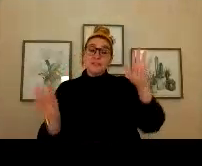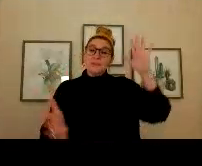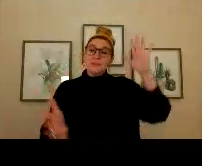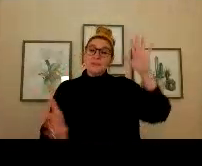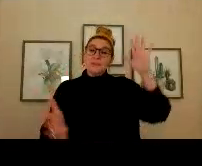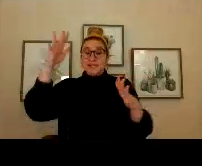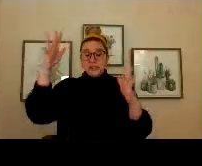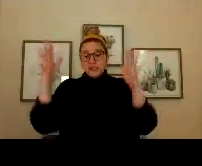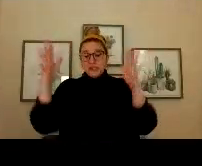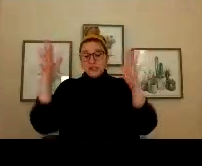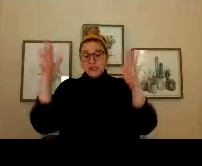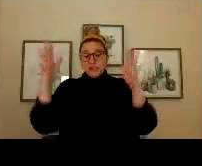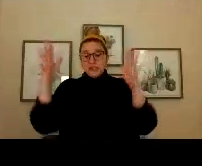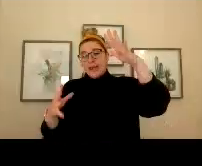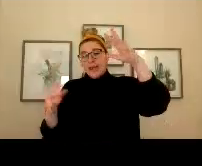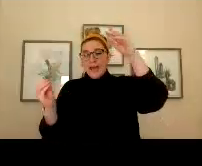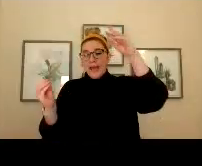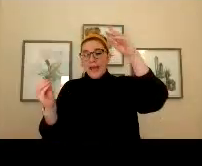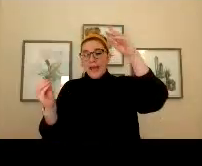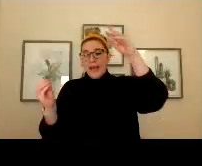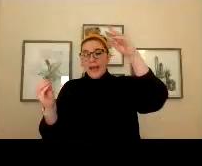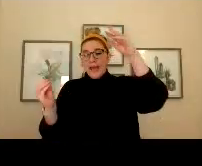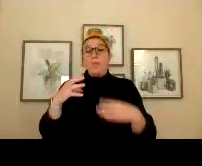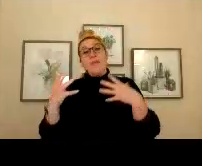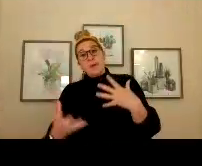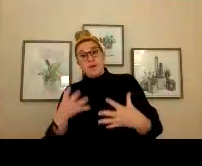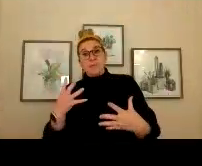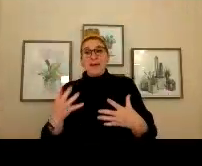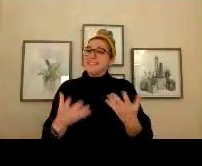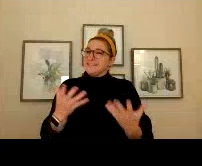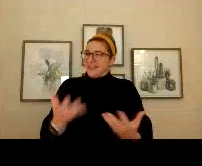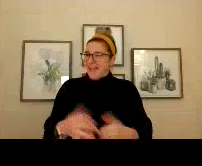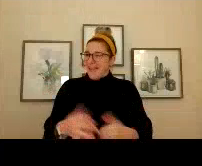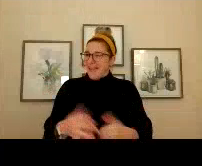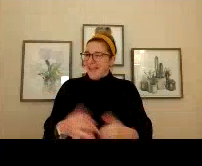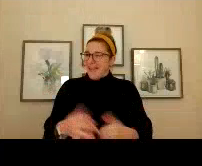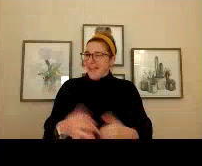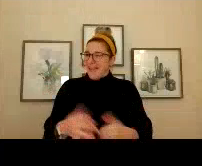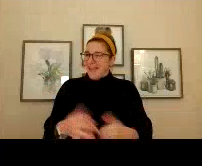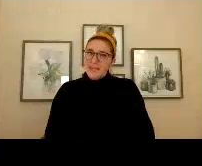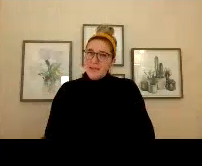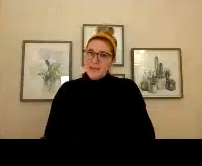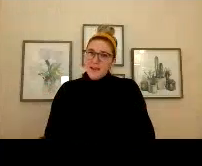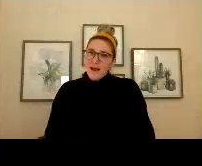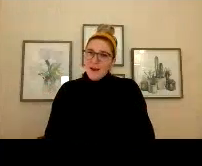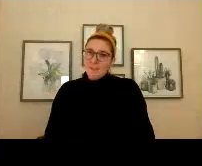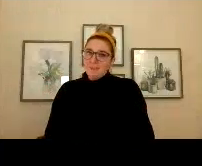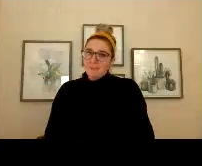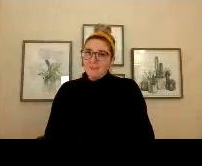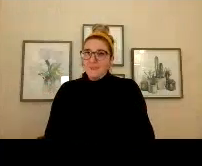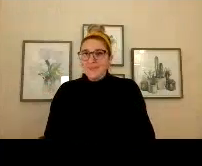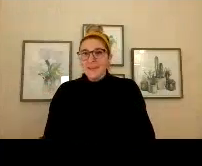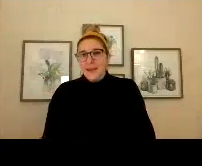schedule, maybe it's trying to shift their like hours around of like when they work best if they have that flexibility.